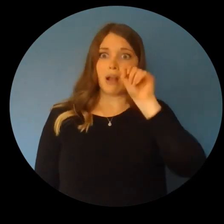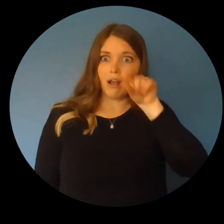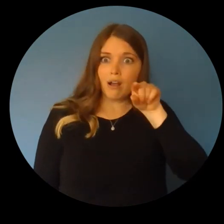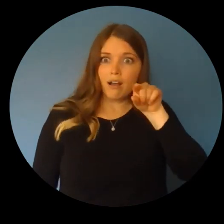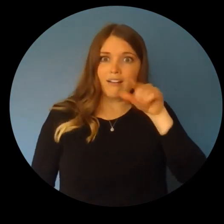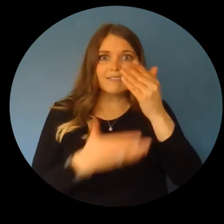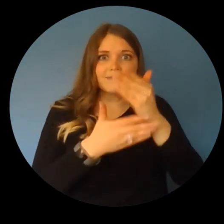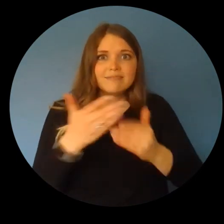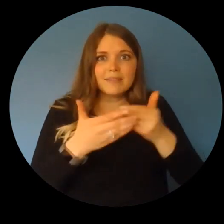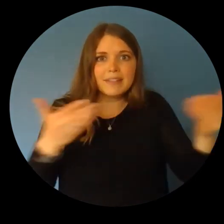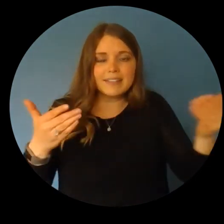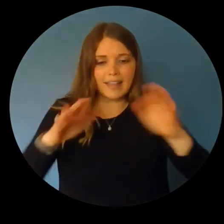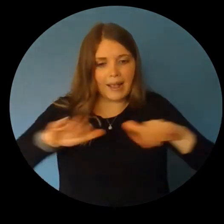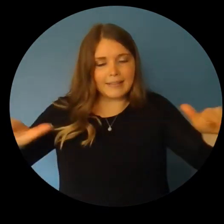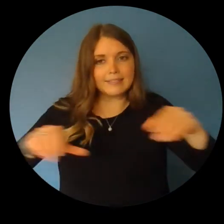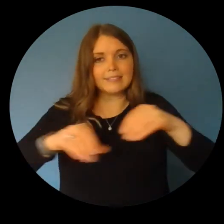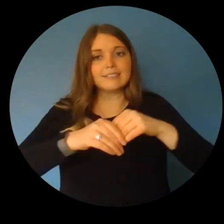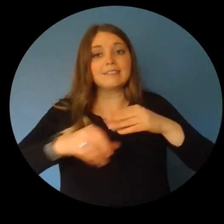my neighborhood